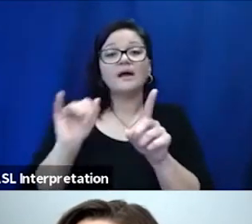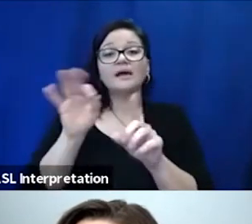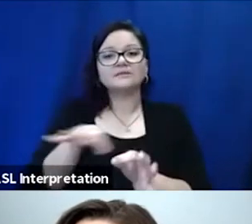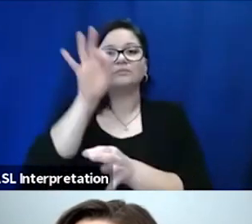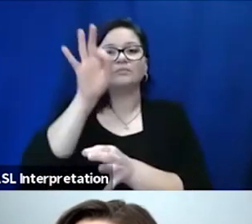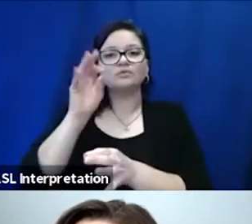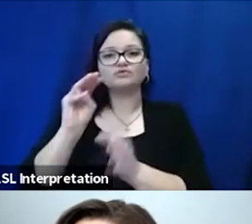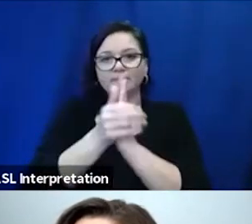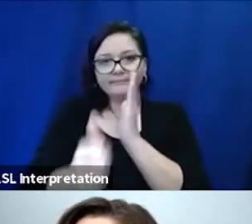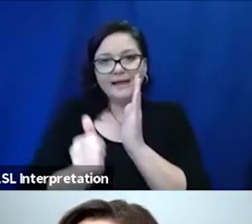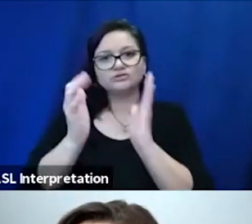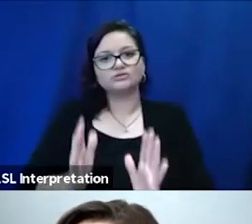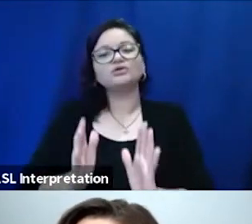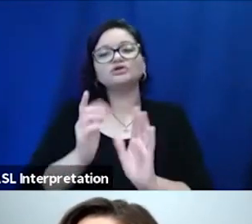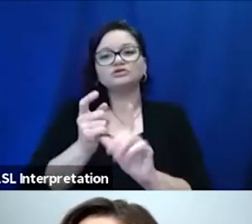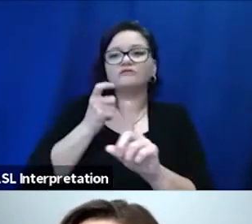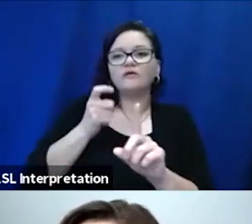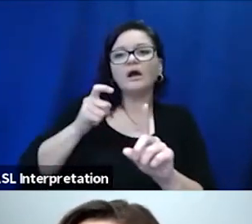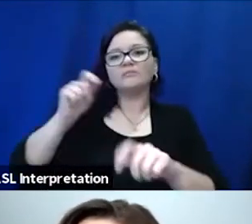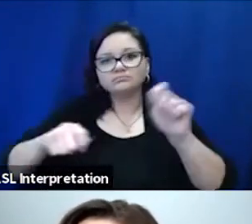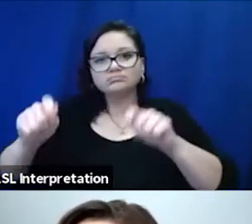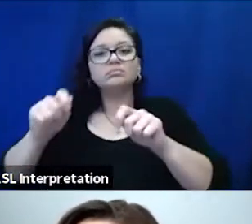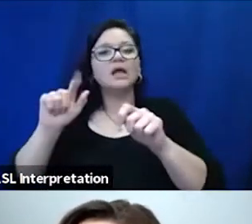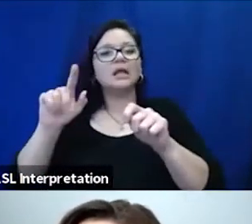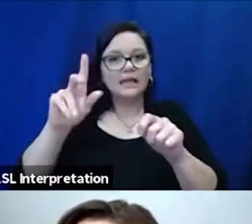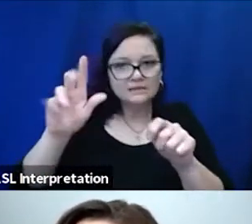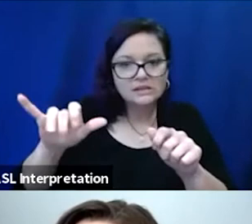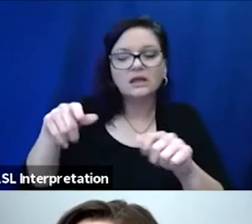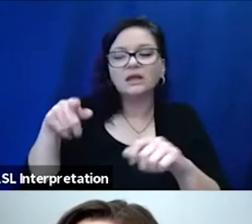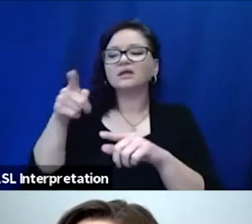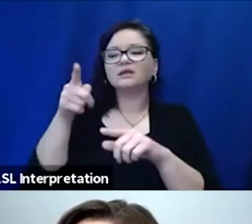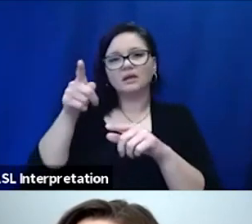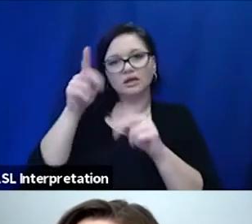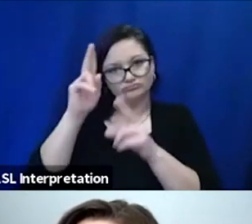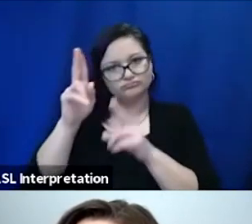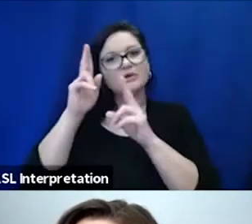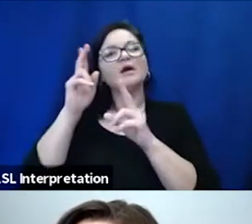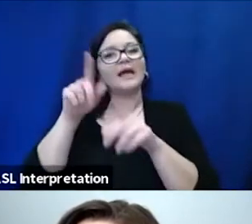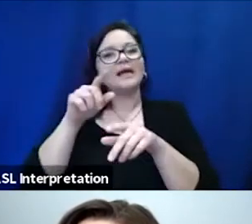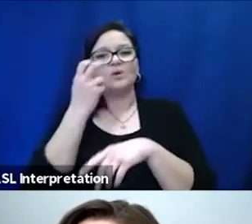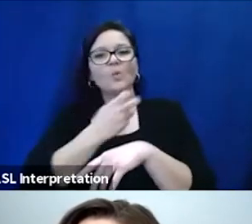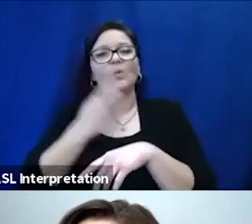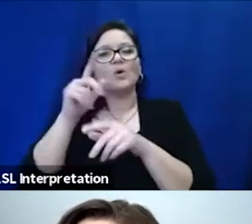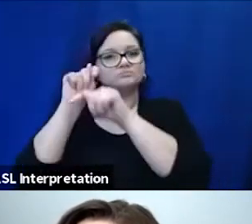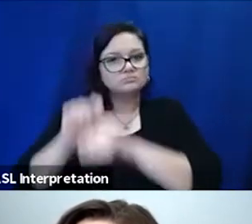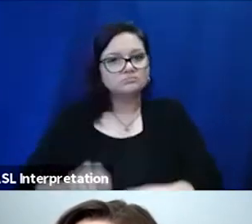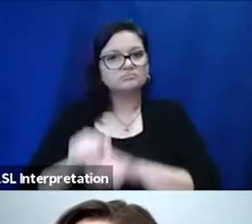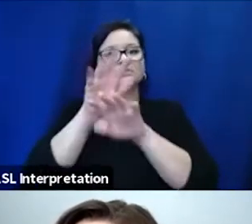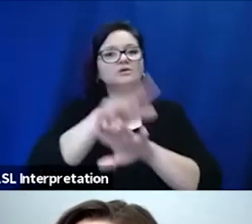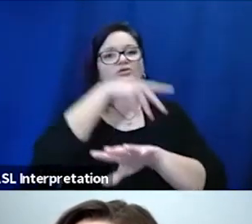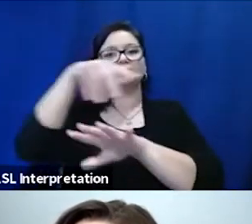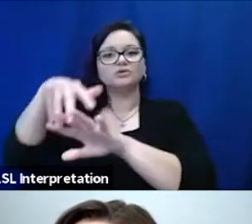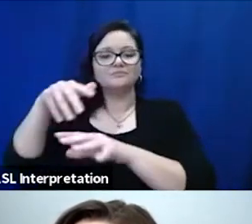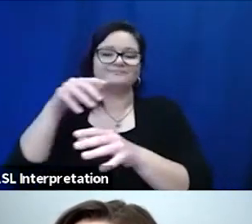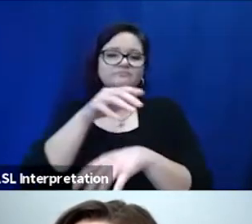the African oral and percussion legacy, Fred has been hailed as one of the true guardians of an oral tradition transplanted and nurtured to